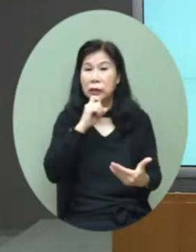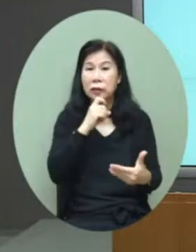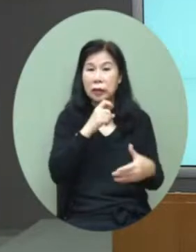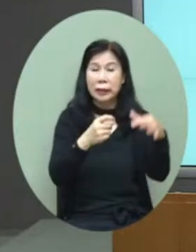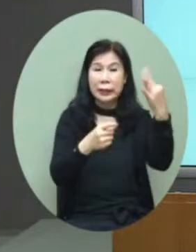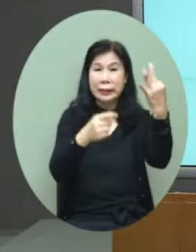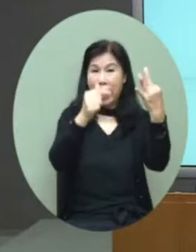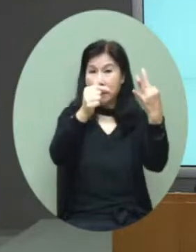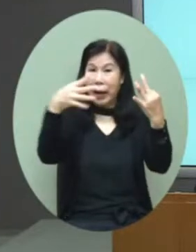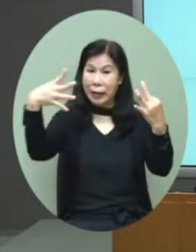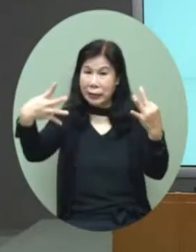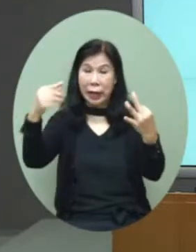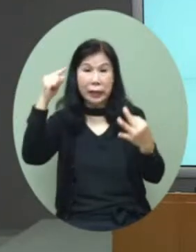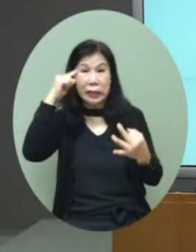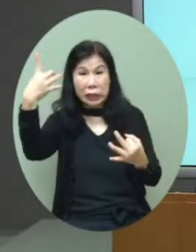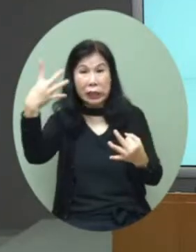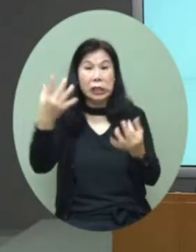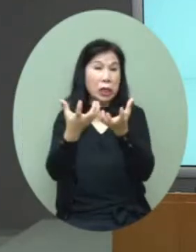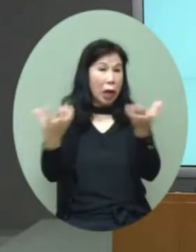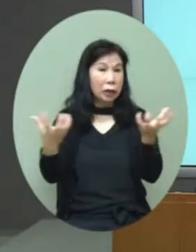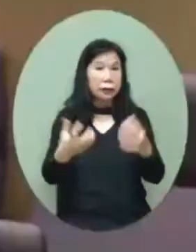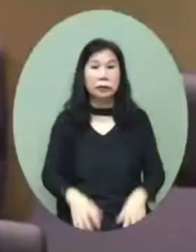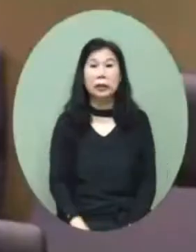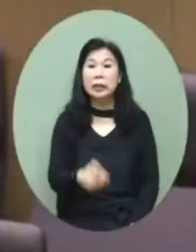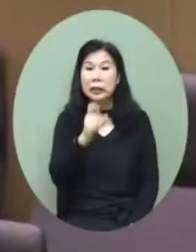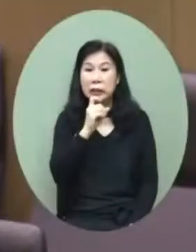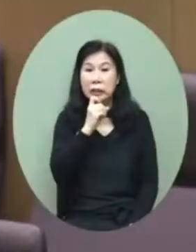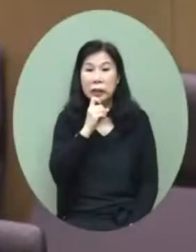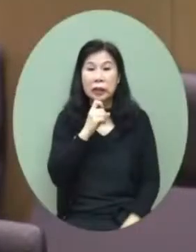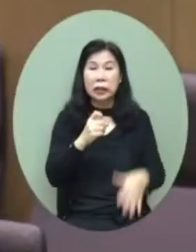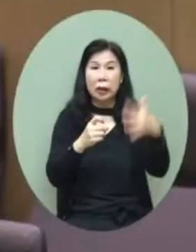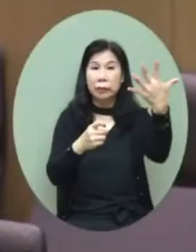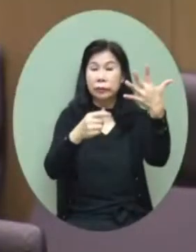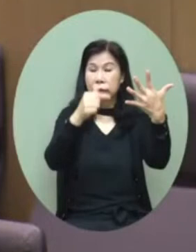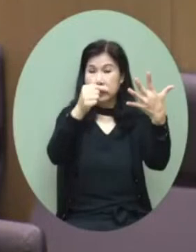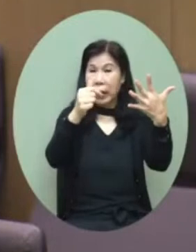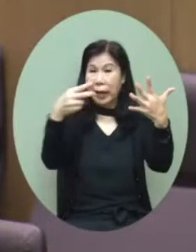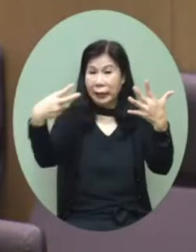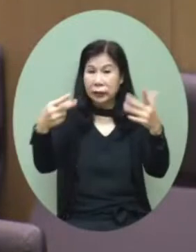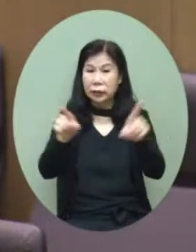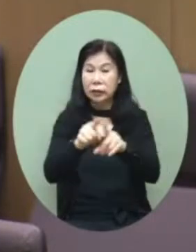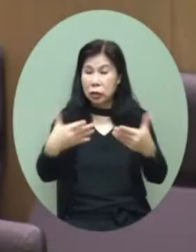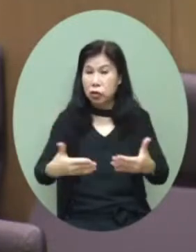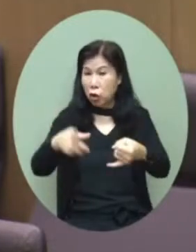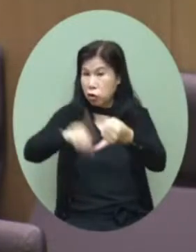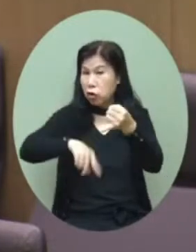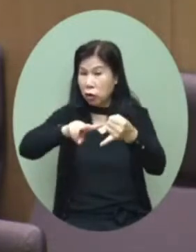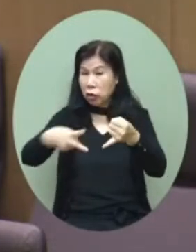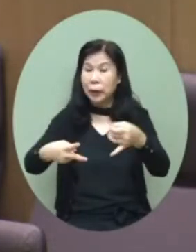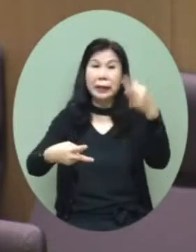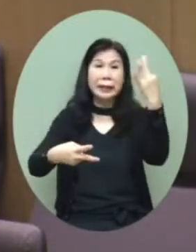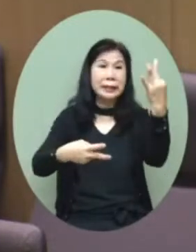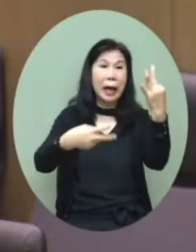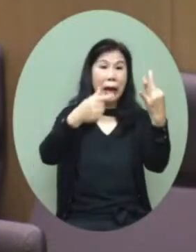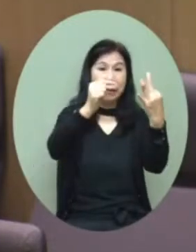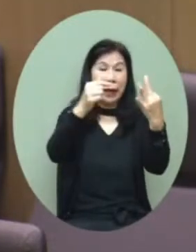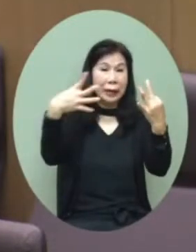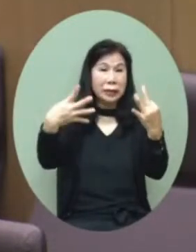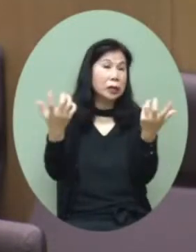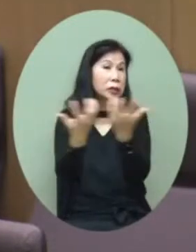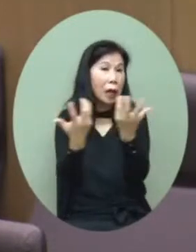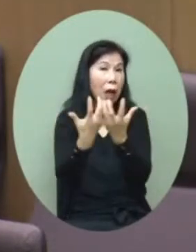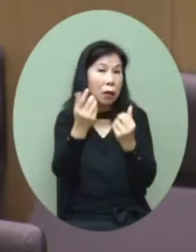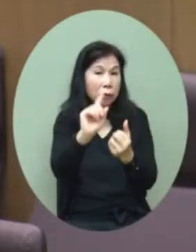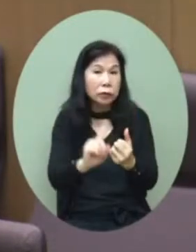questions. Now you use 3+4. Previously, it was said that you might use 5+2.